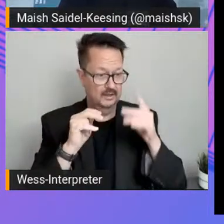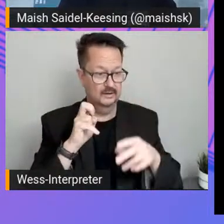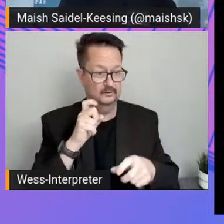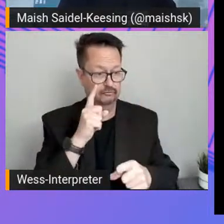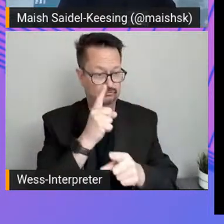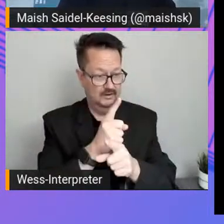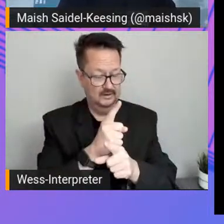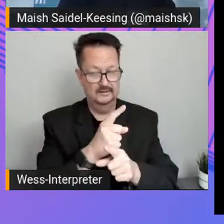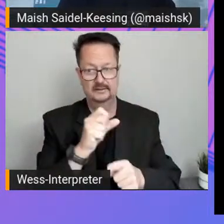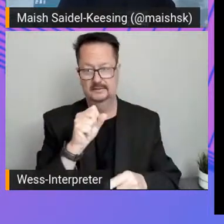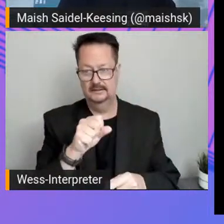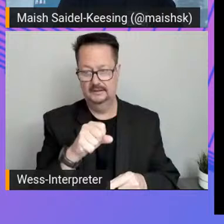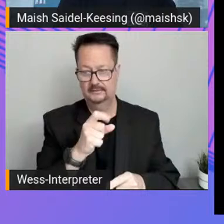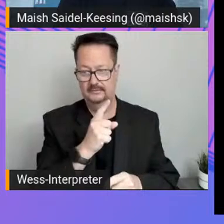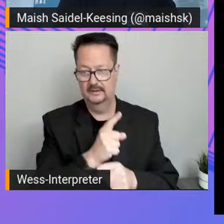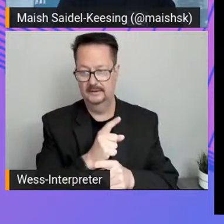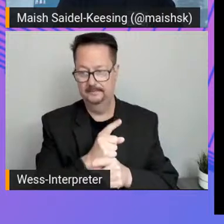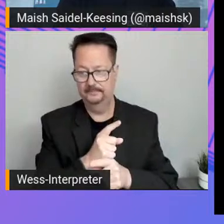a